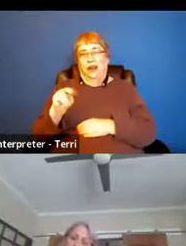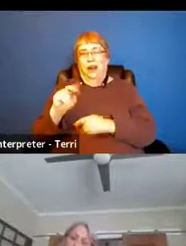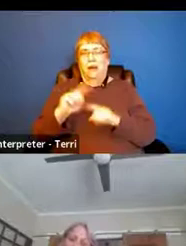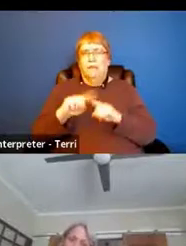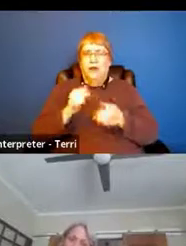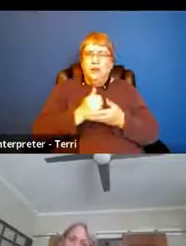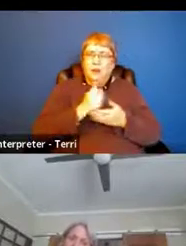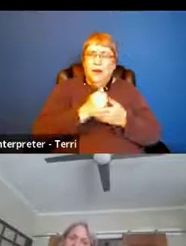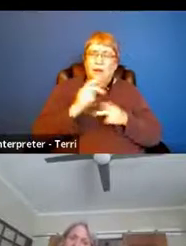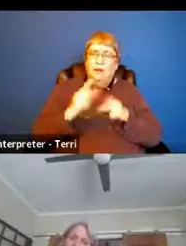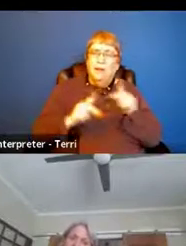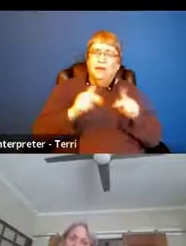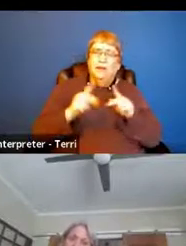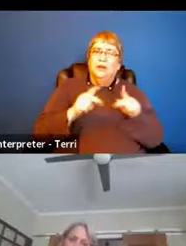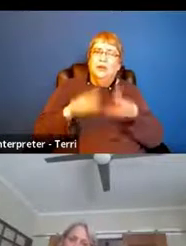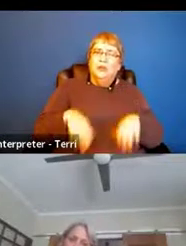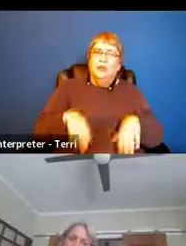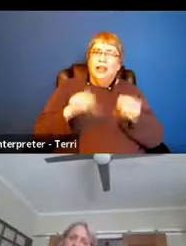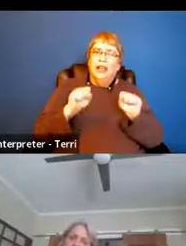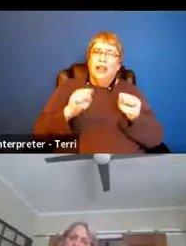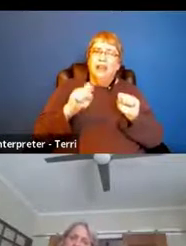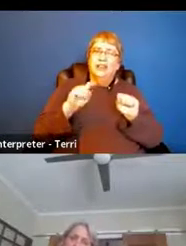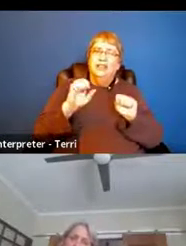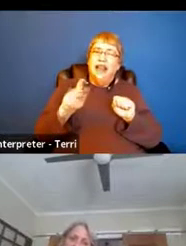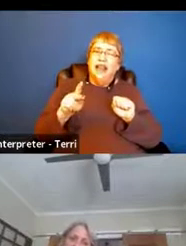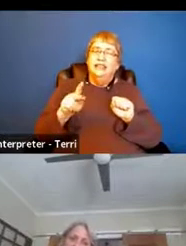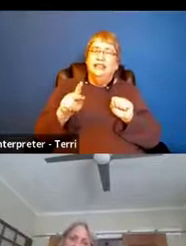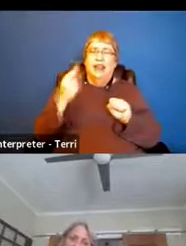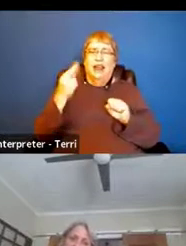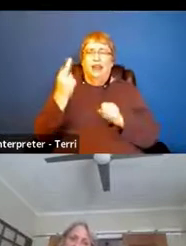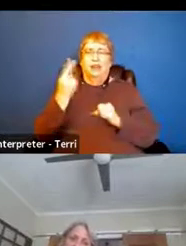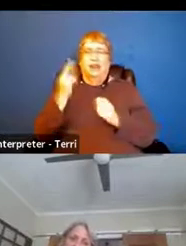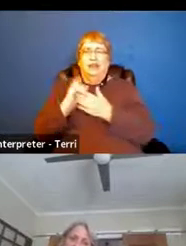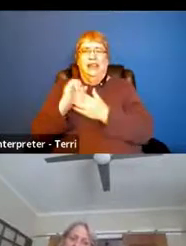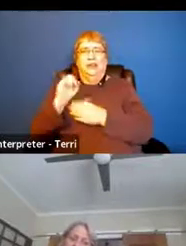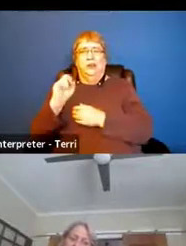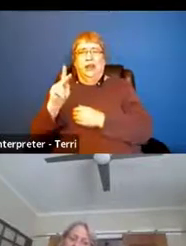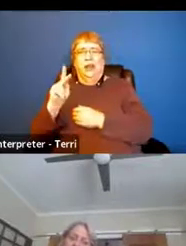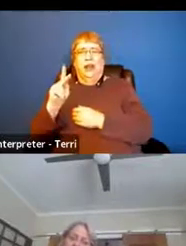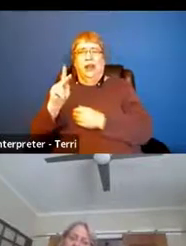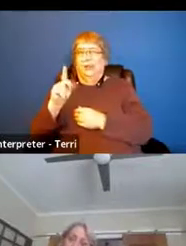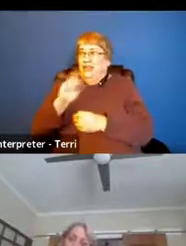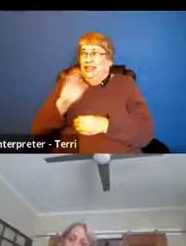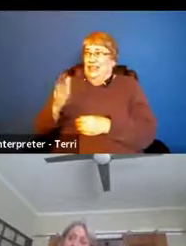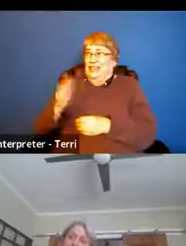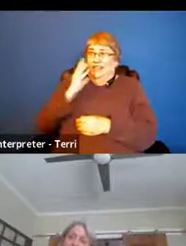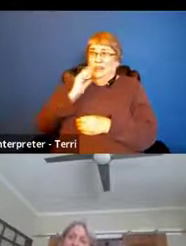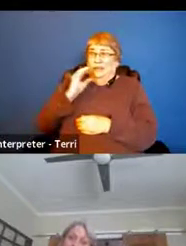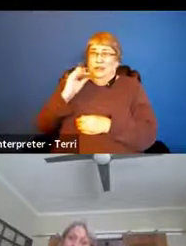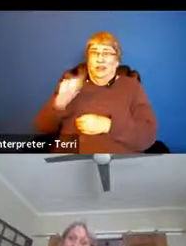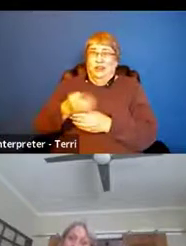on some of those tasks and normalize the fact that it's okay, they don't know how to do it yet. They've never done it before.